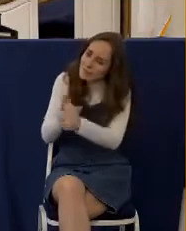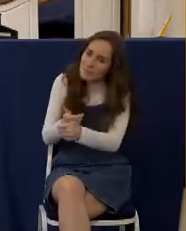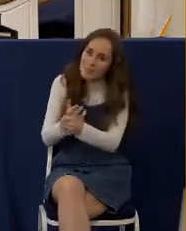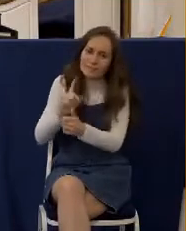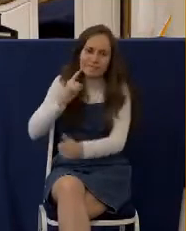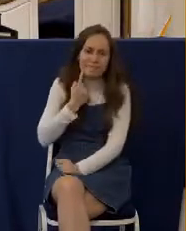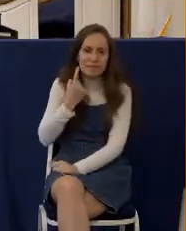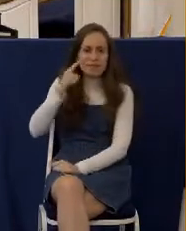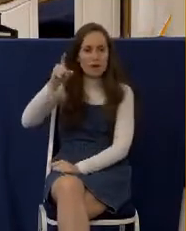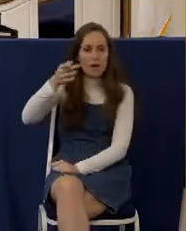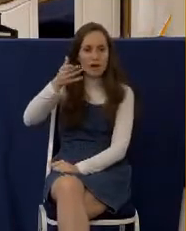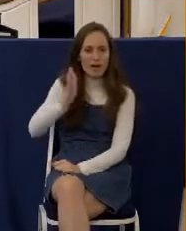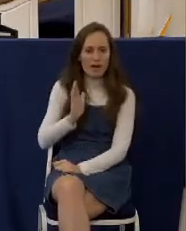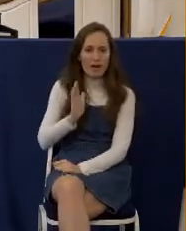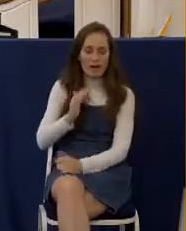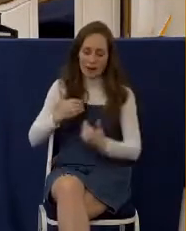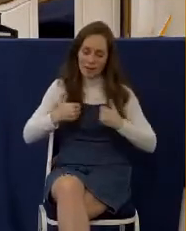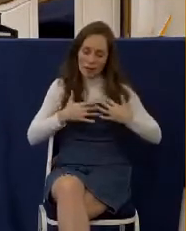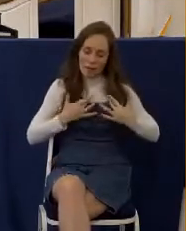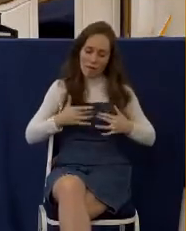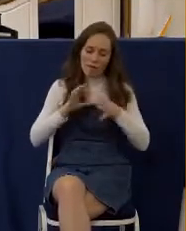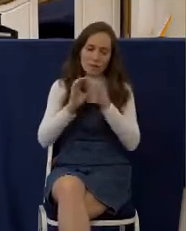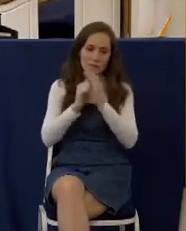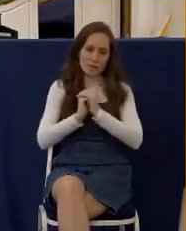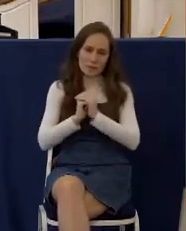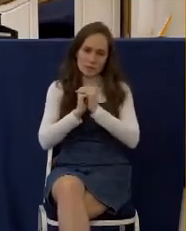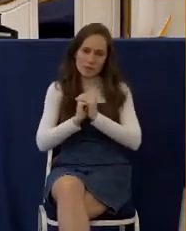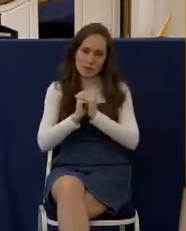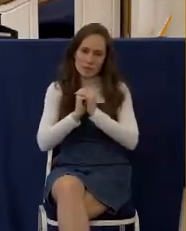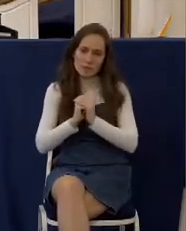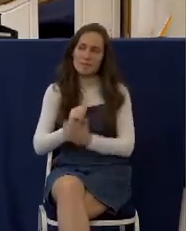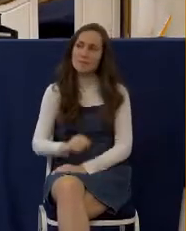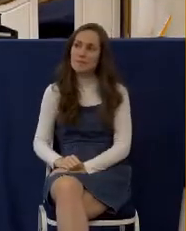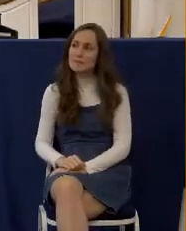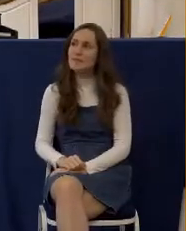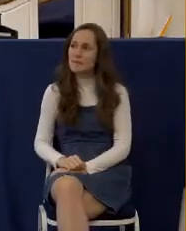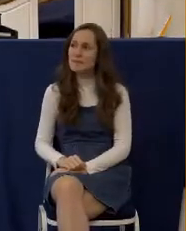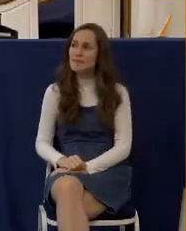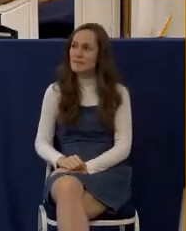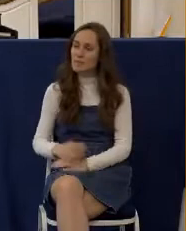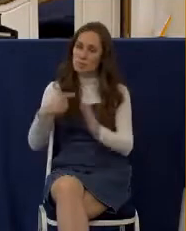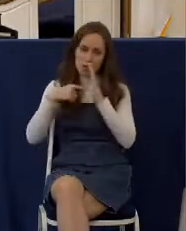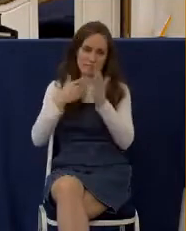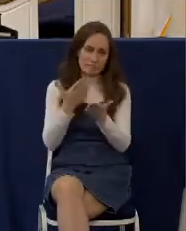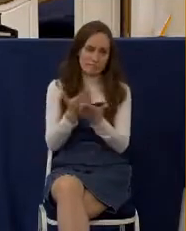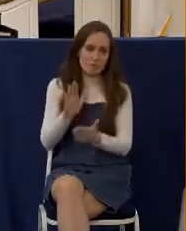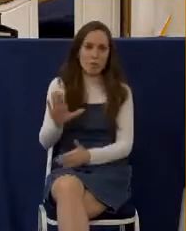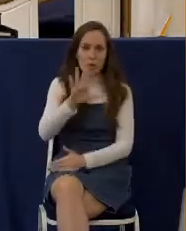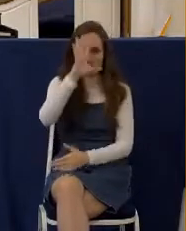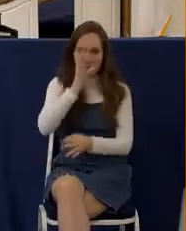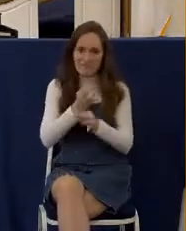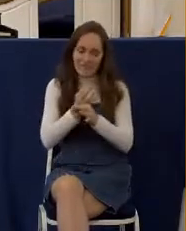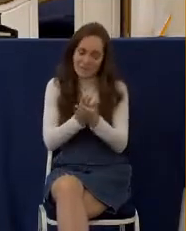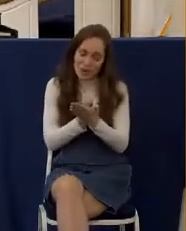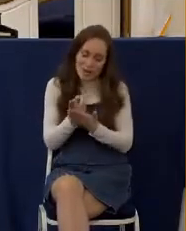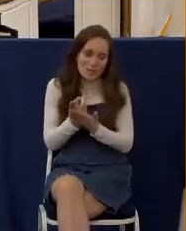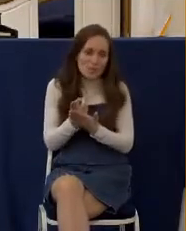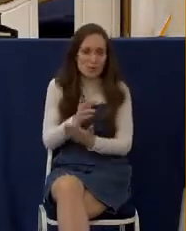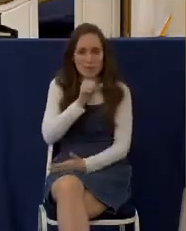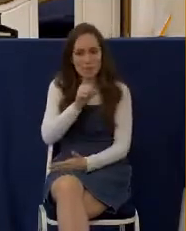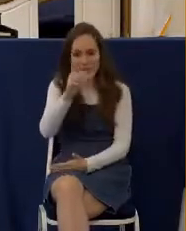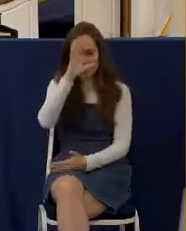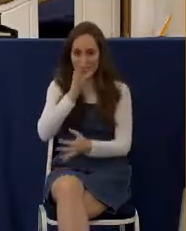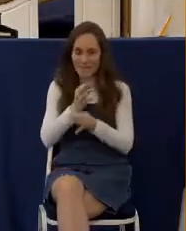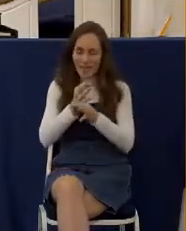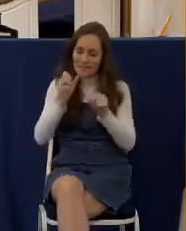a heart of worship. And this is fruit that's going to abound under your account before God. It shows that your faith is a genuine faith. It's a real faith.